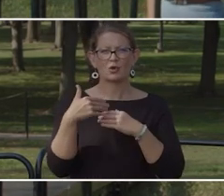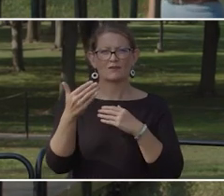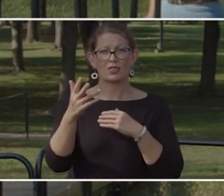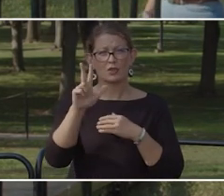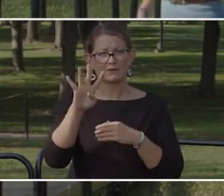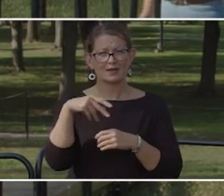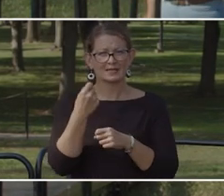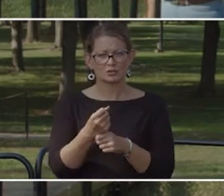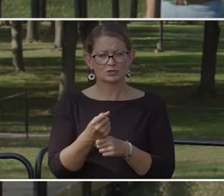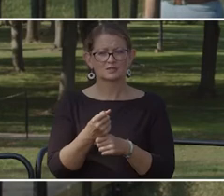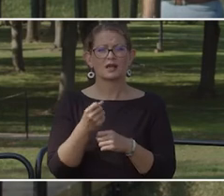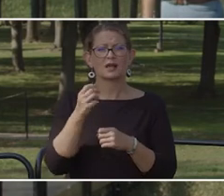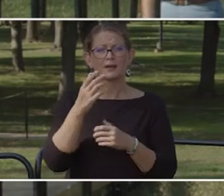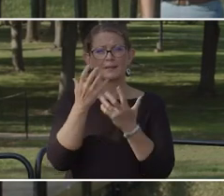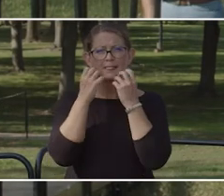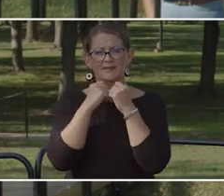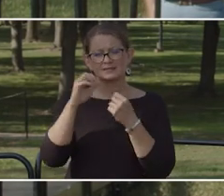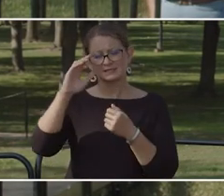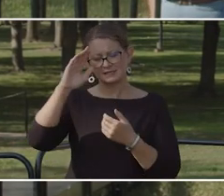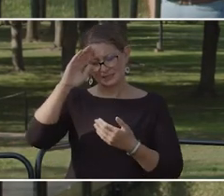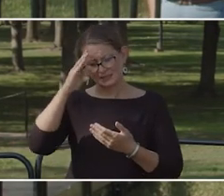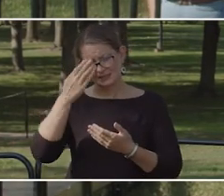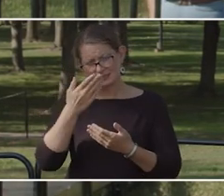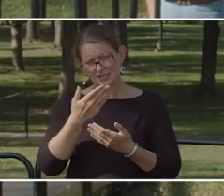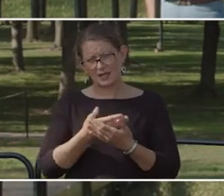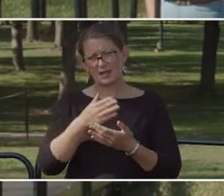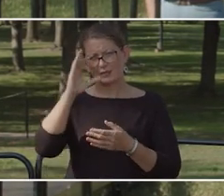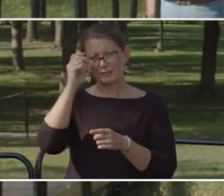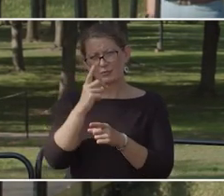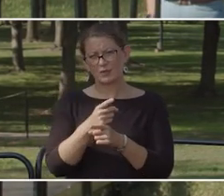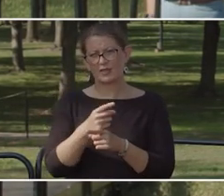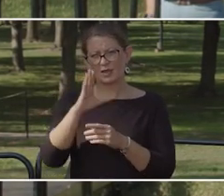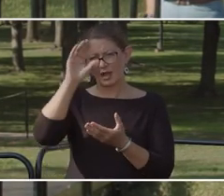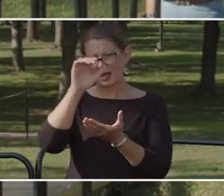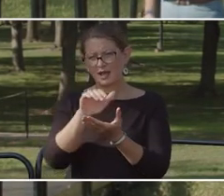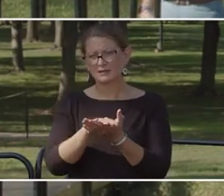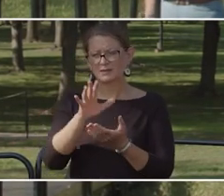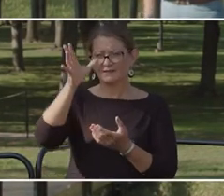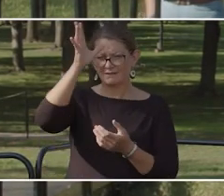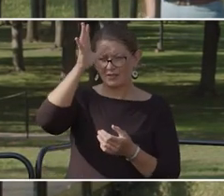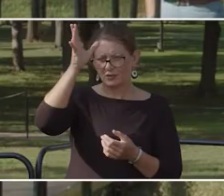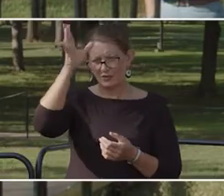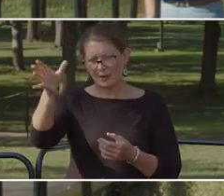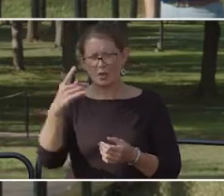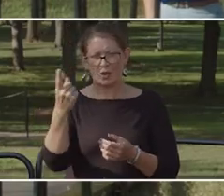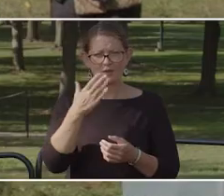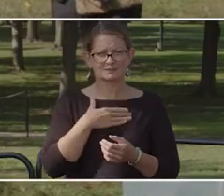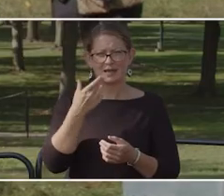beloved son, brother, and uncle, an amazing husband, father, and grandpa, a true American, and as always, my